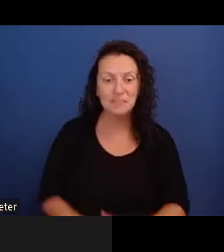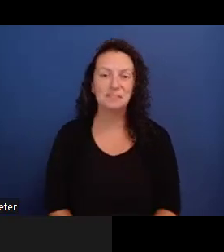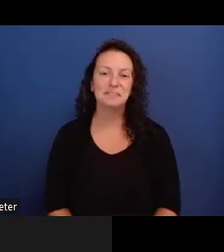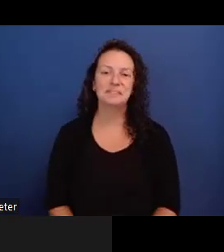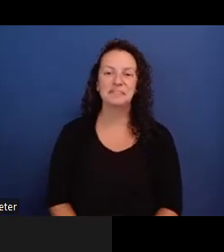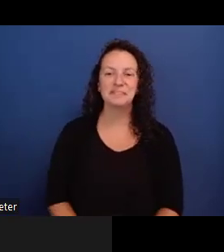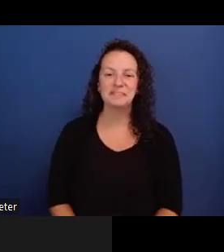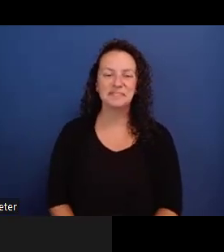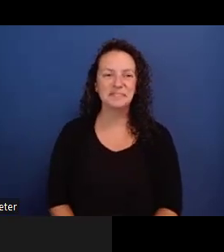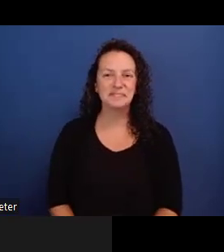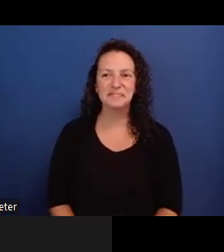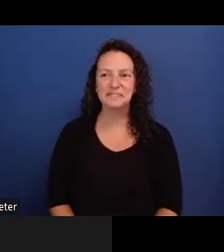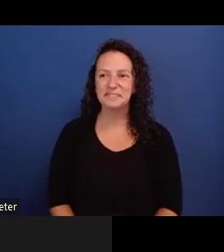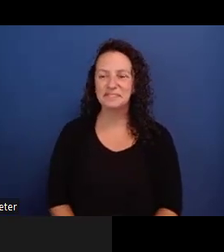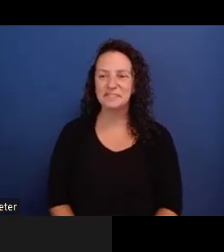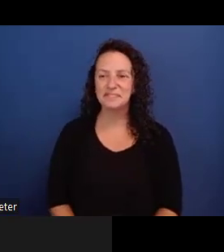Um,